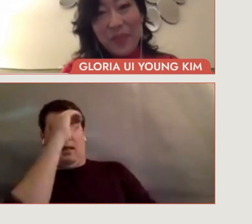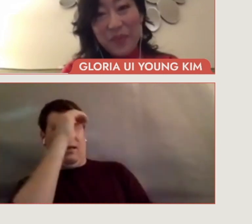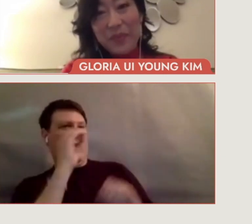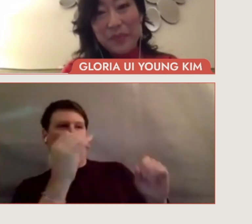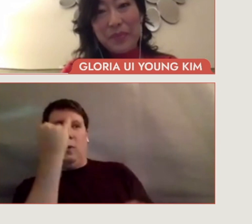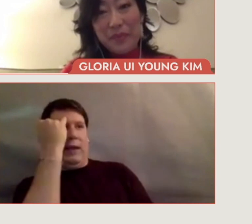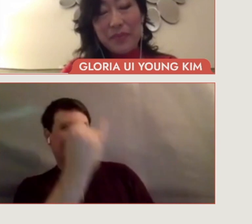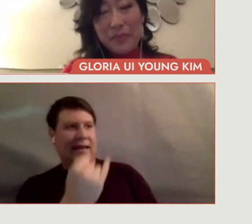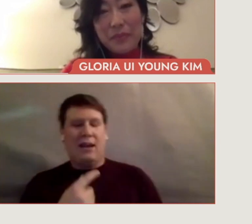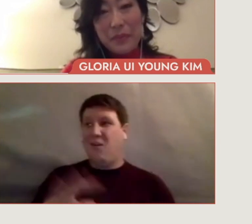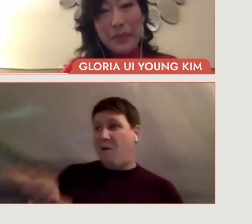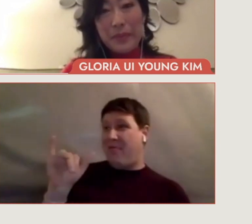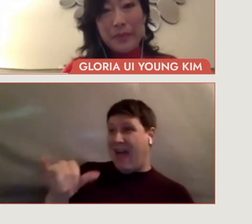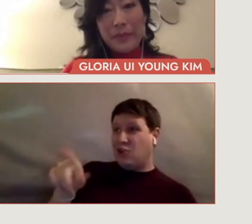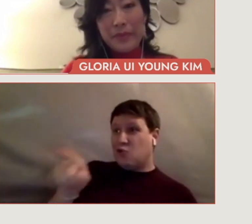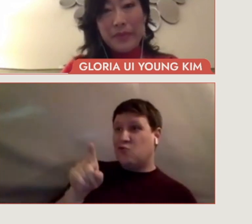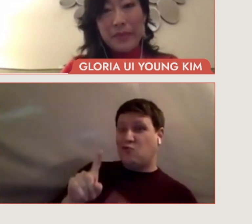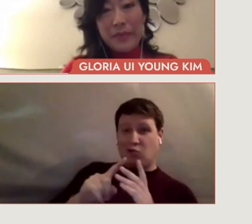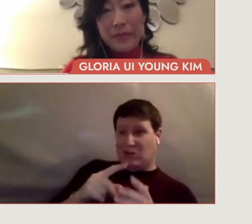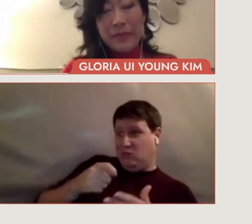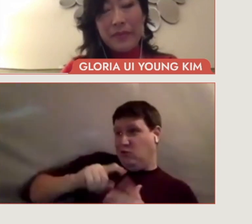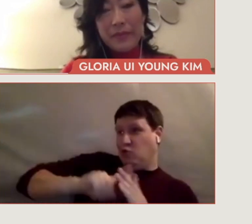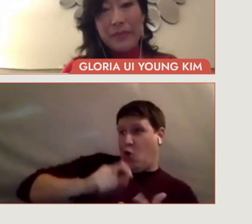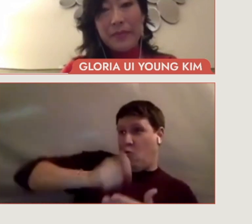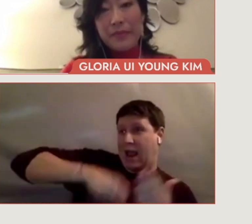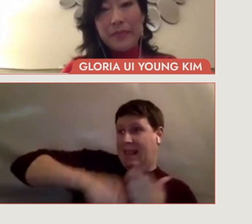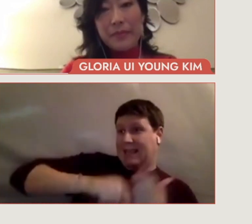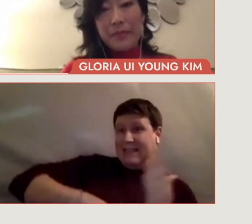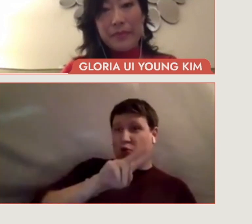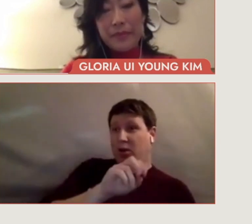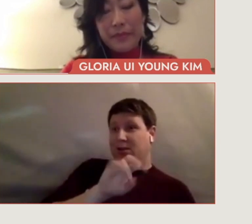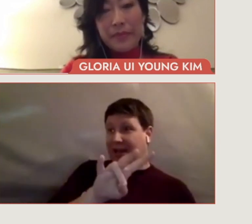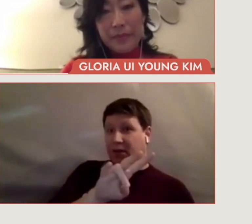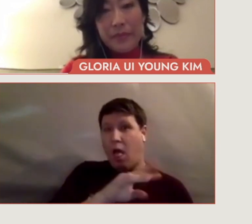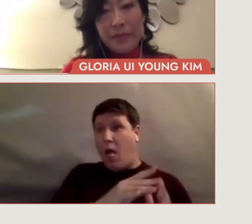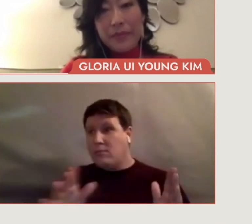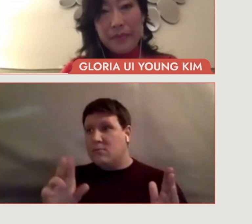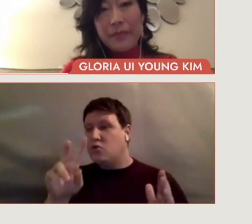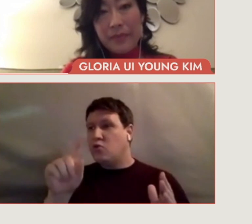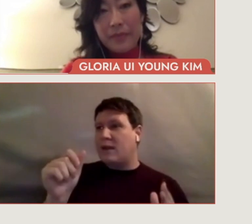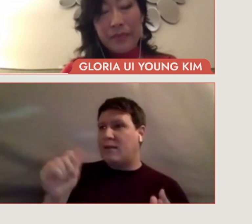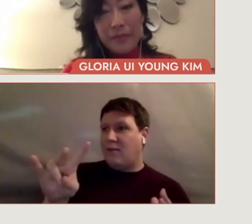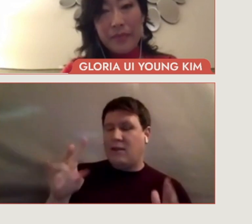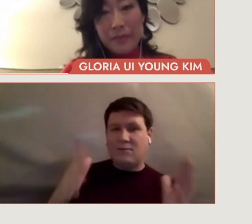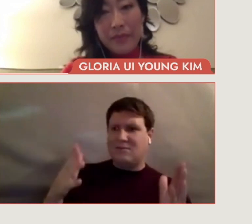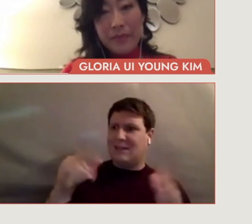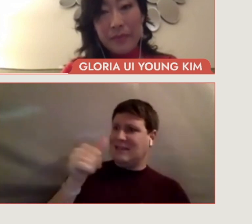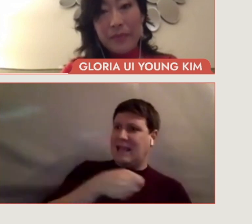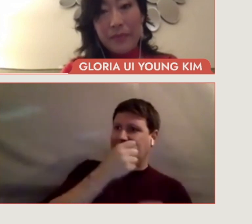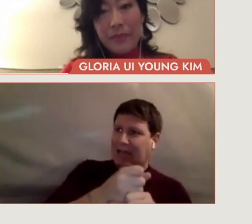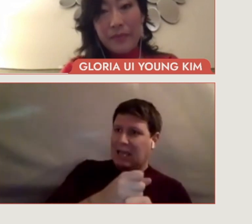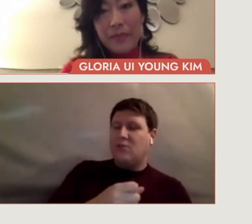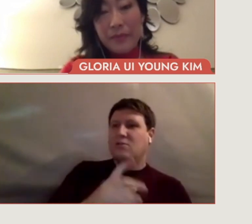Like, you know, there are a lot of actors that we see through the industry. But sometimes, you know,